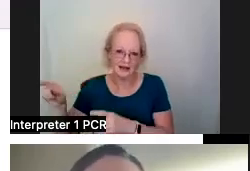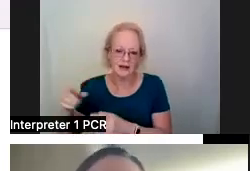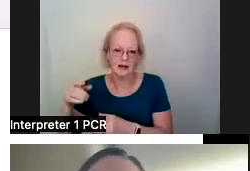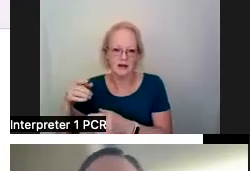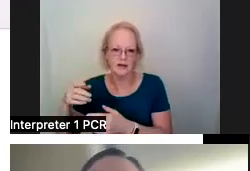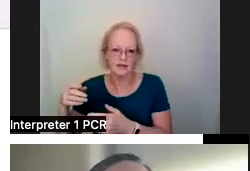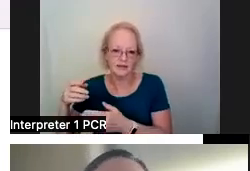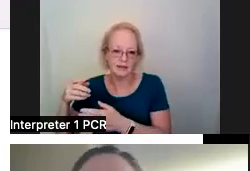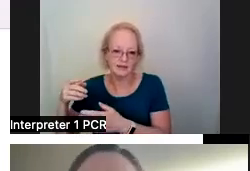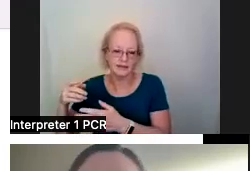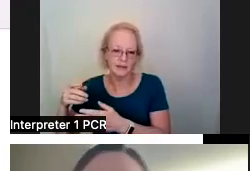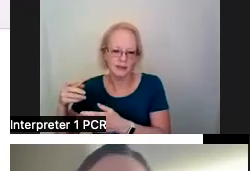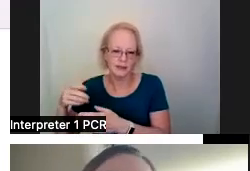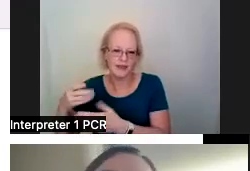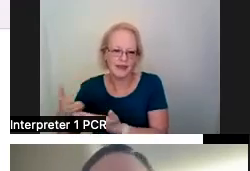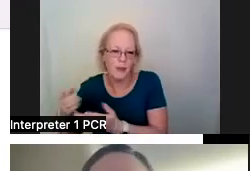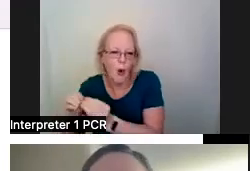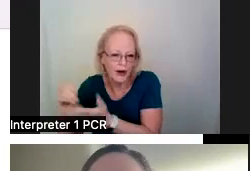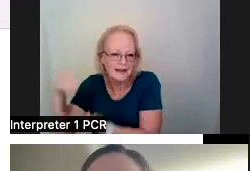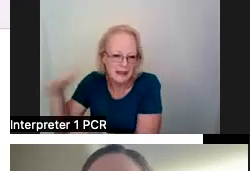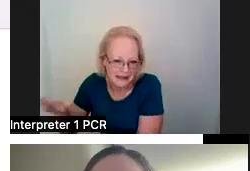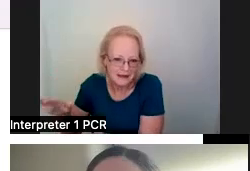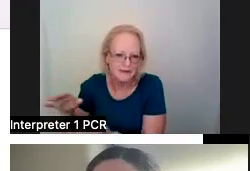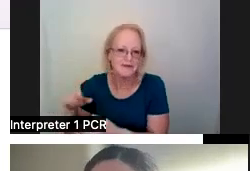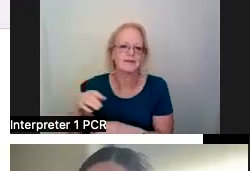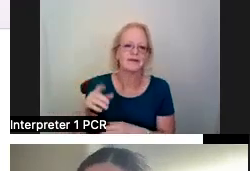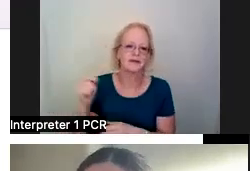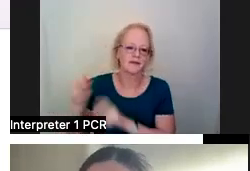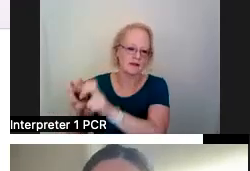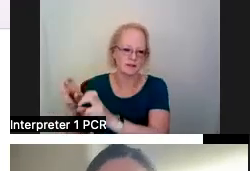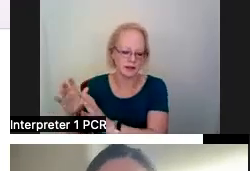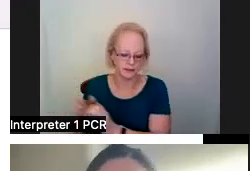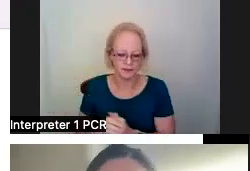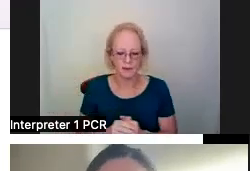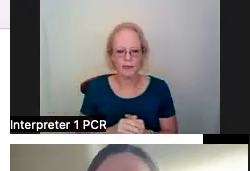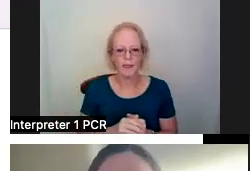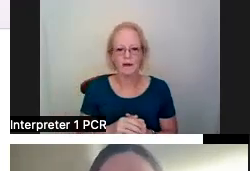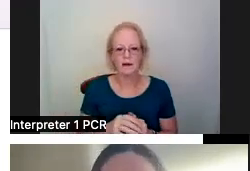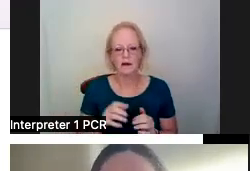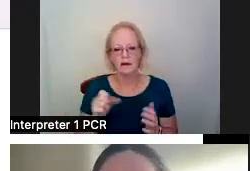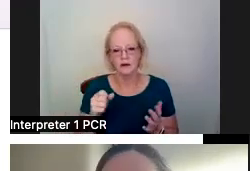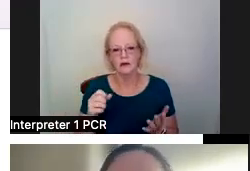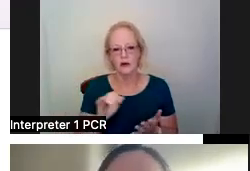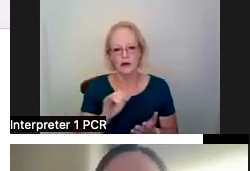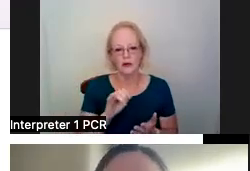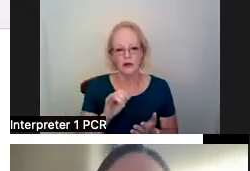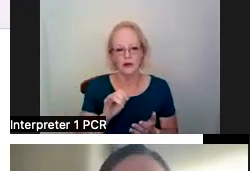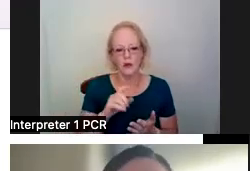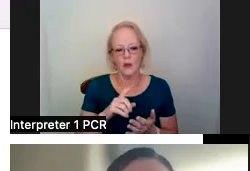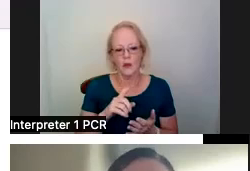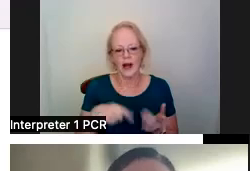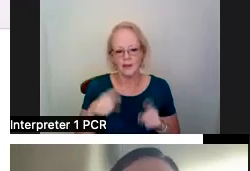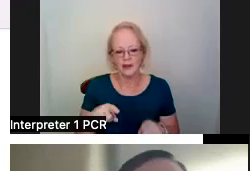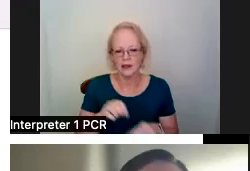deliver. So the Secure Act is something that passed in 2019,